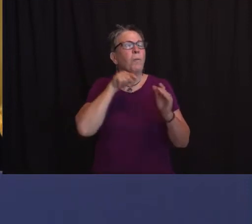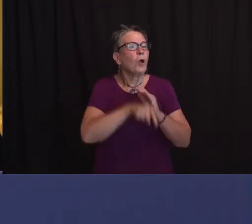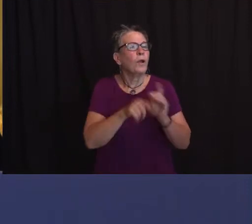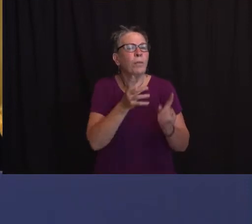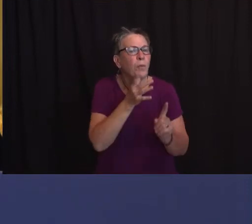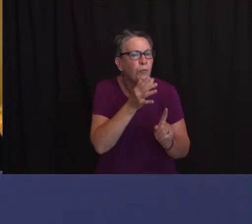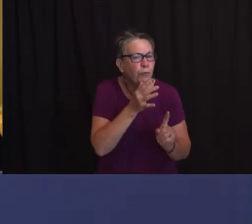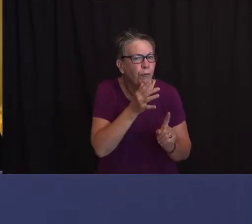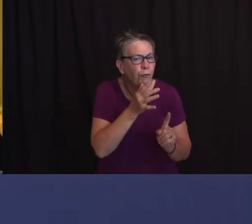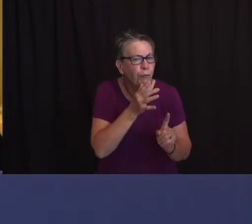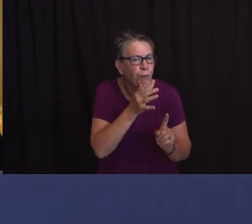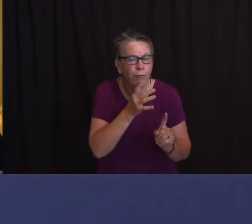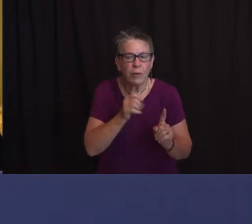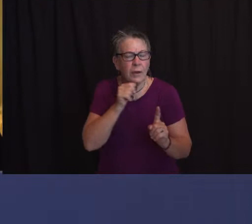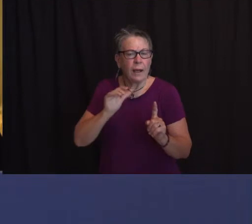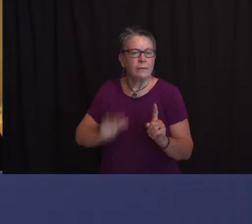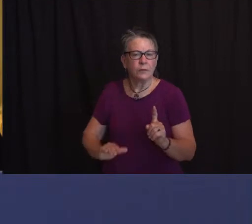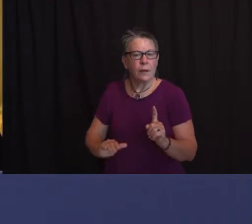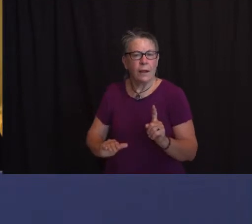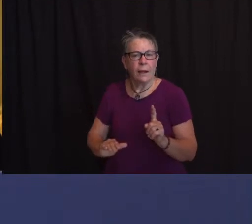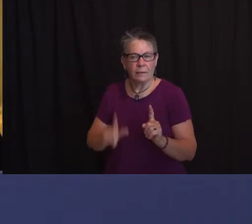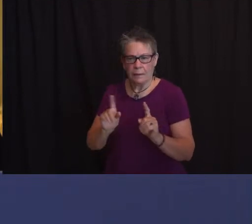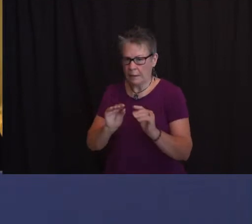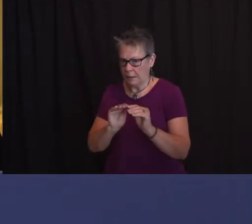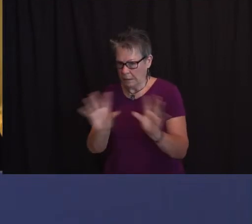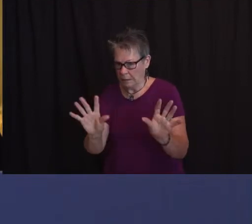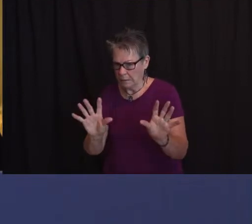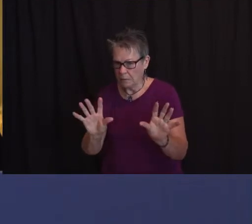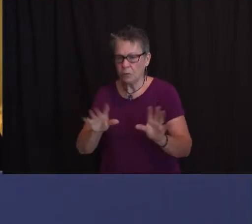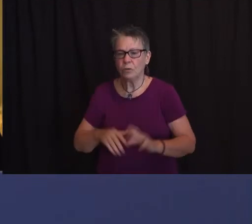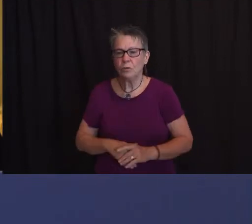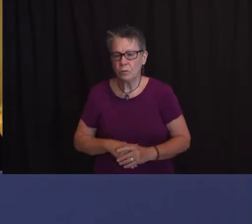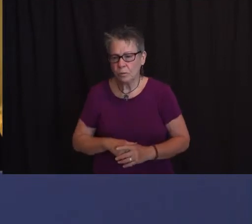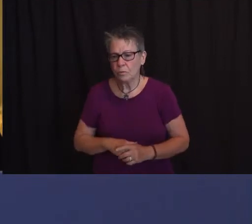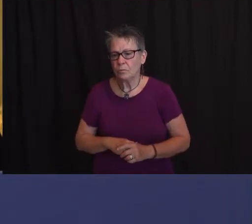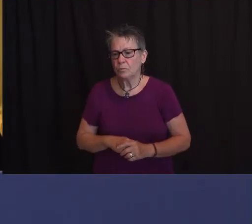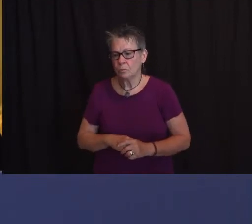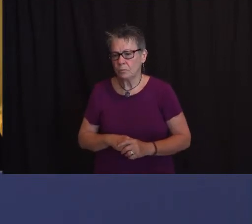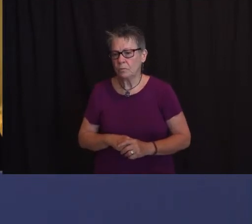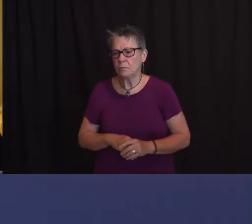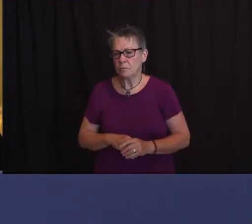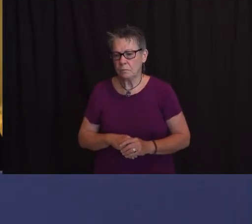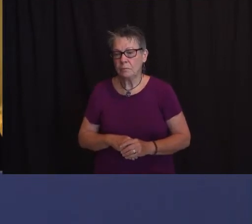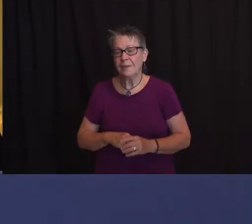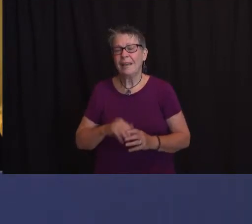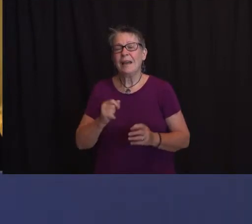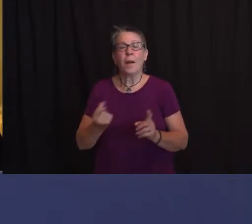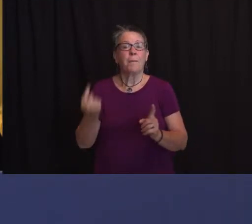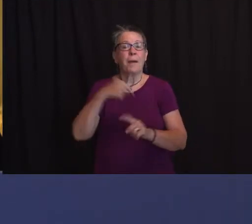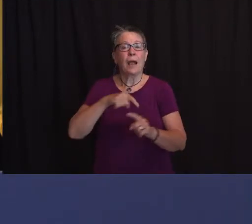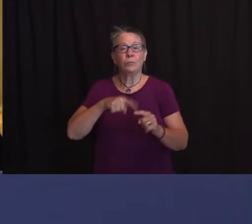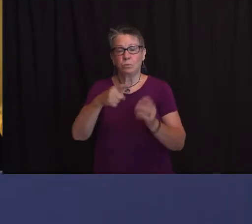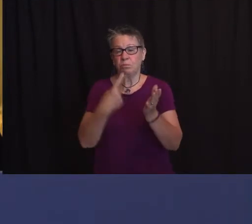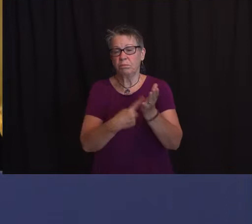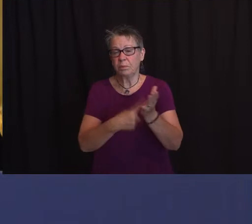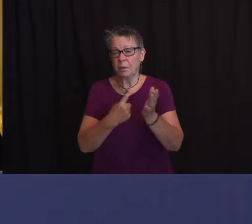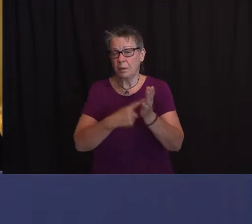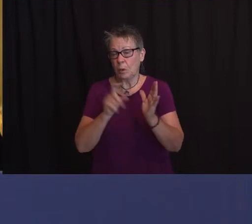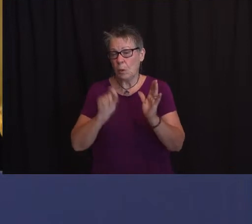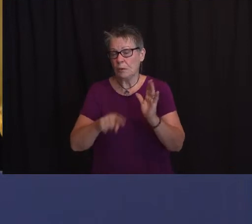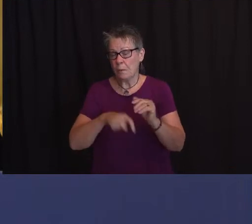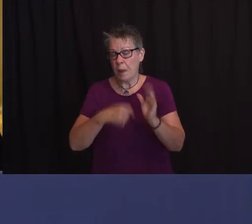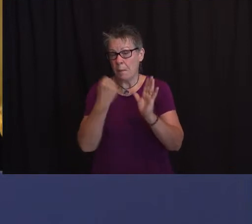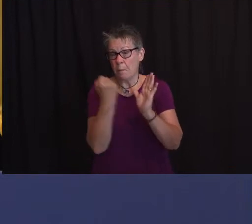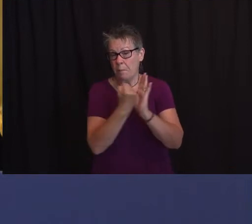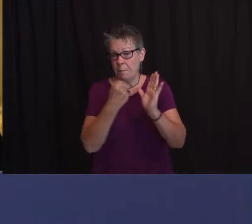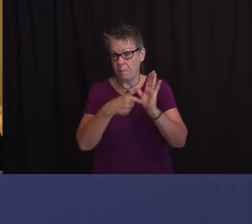where I've been on passports. I'm not hell no, but we continue to need to make